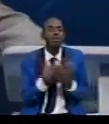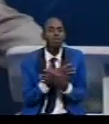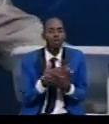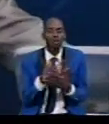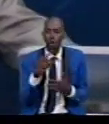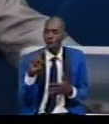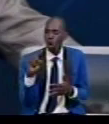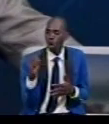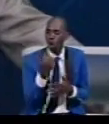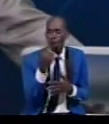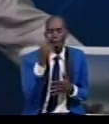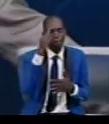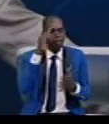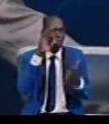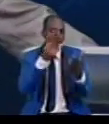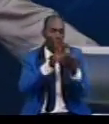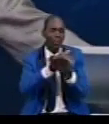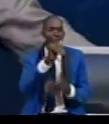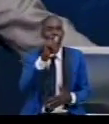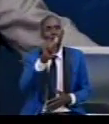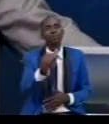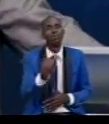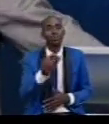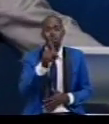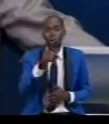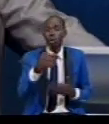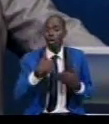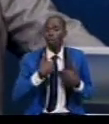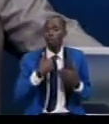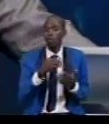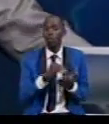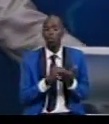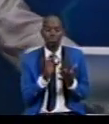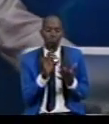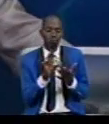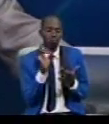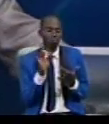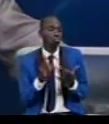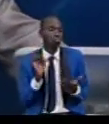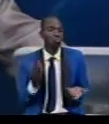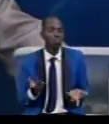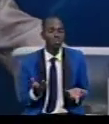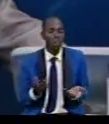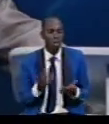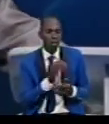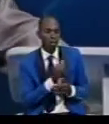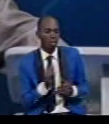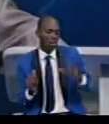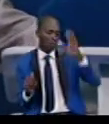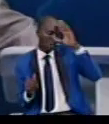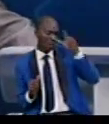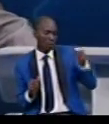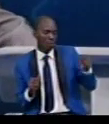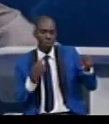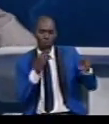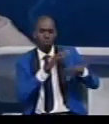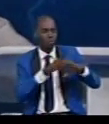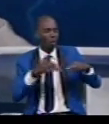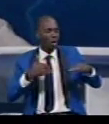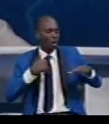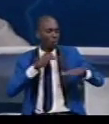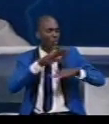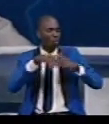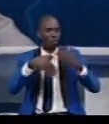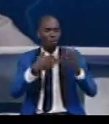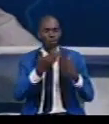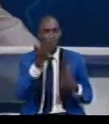to believe. A man who doesn't have all knowledge, a man who doesn't have, who